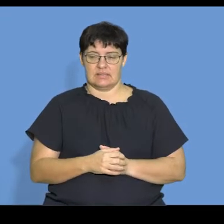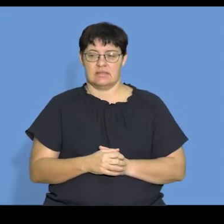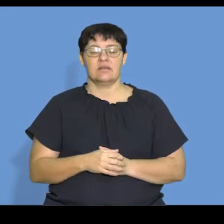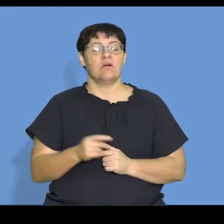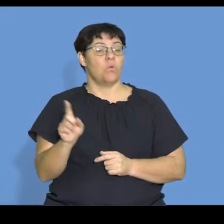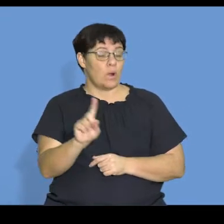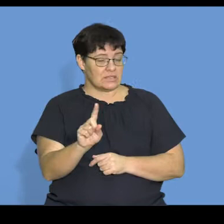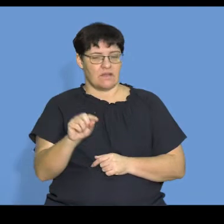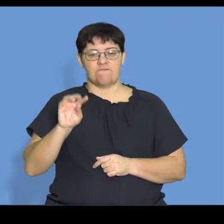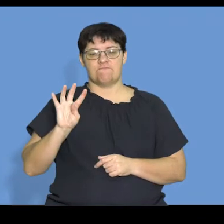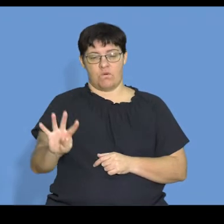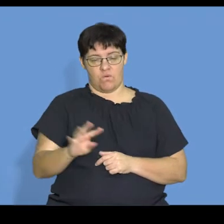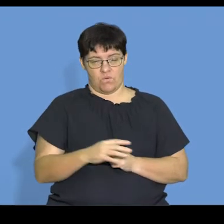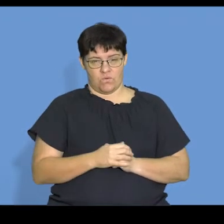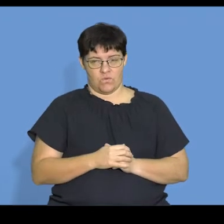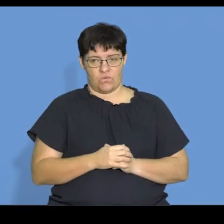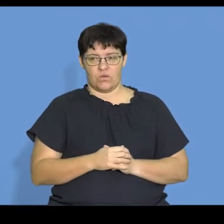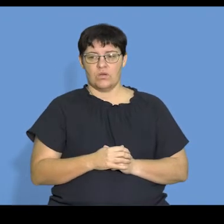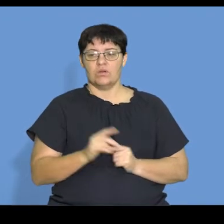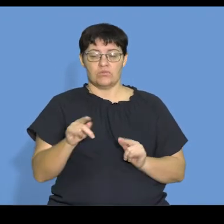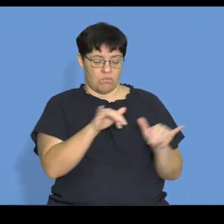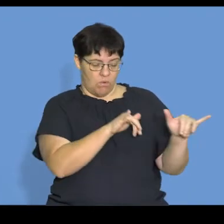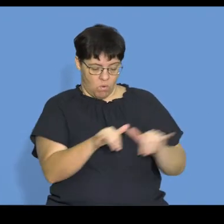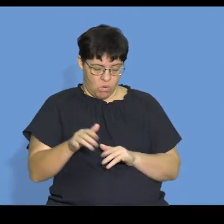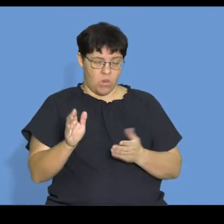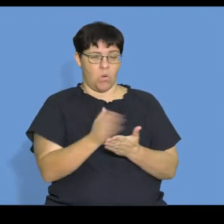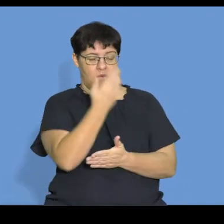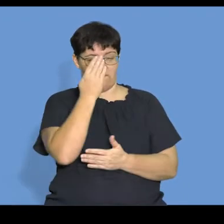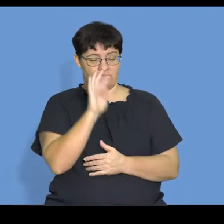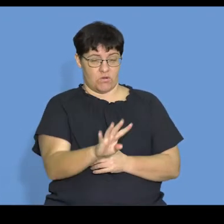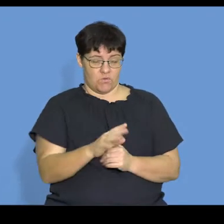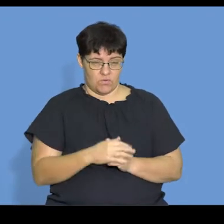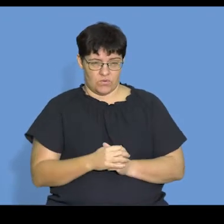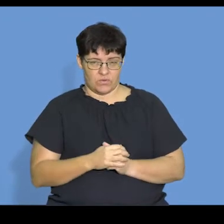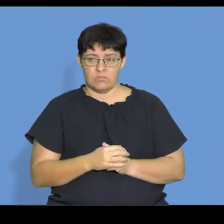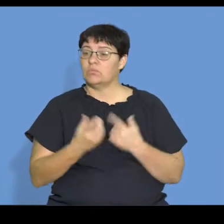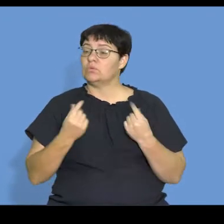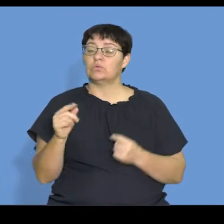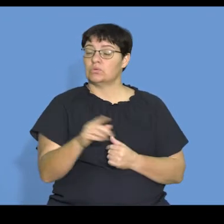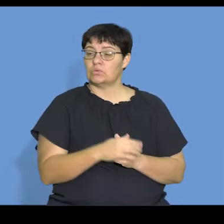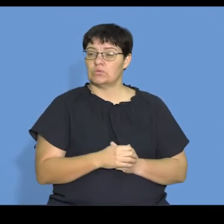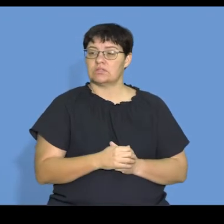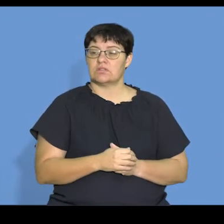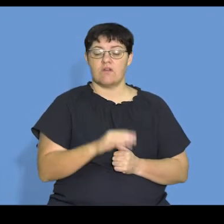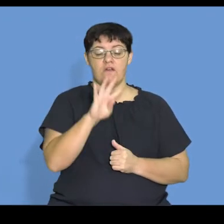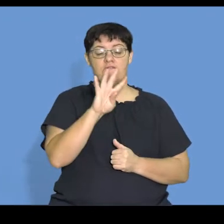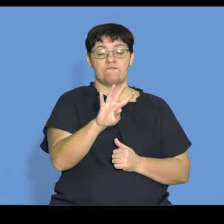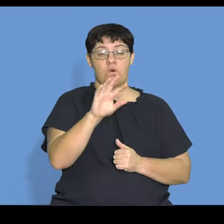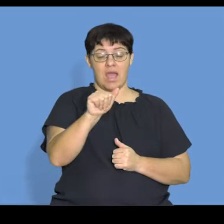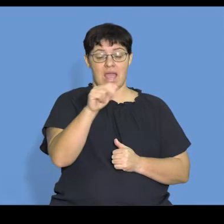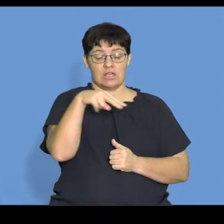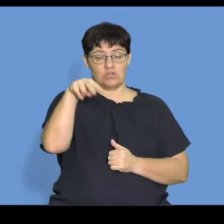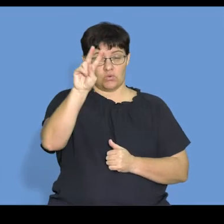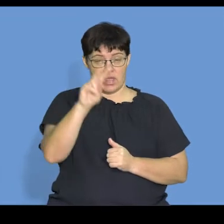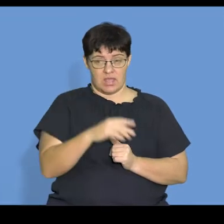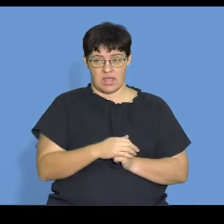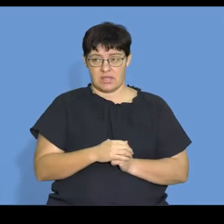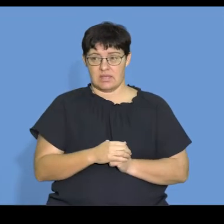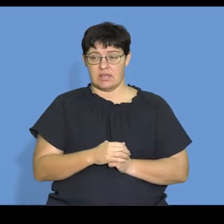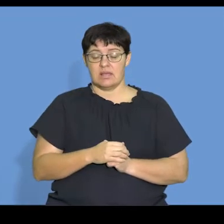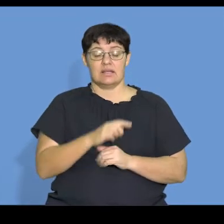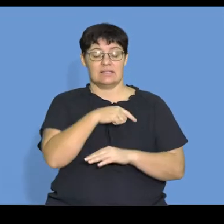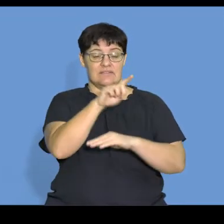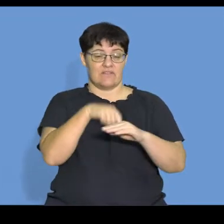4. So I must take out a common factor of 4. If I do that, I will say it's 4a squared divided